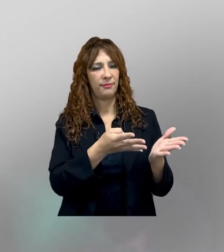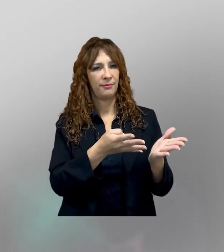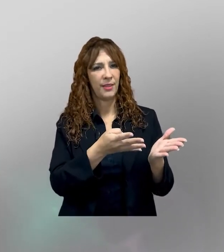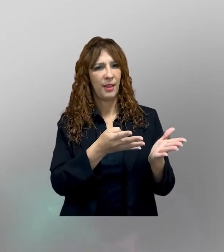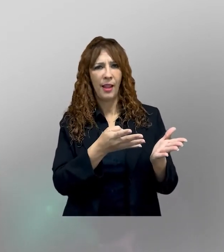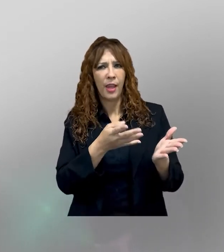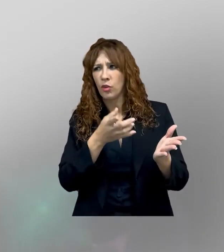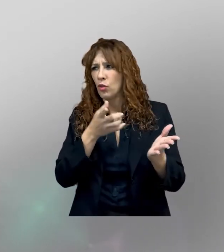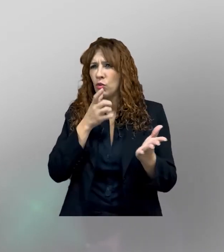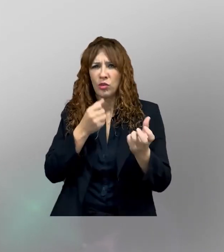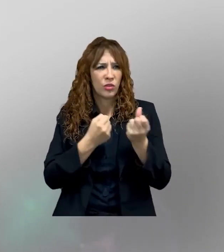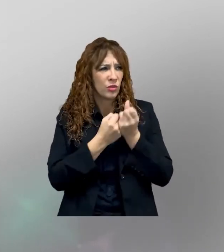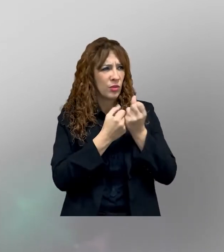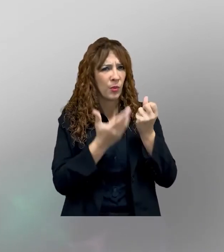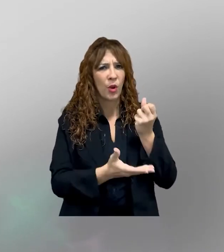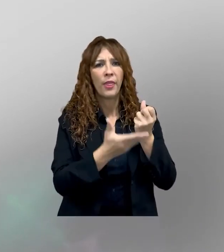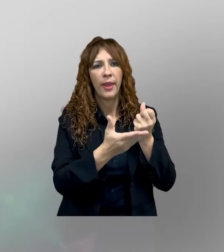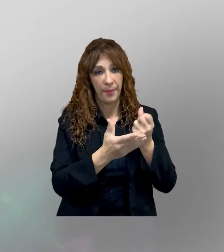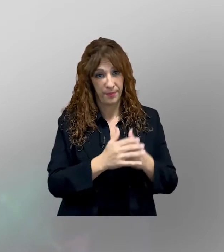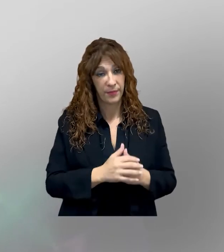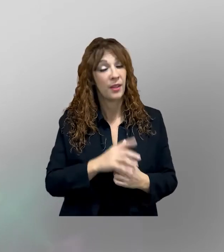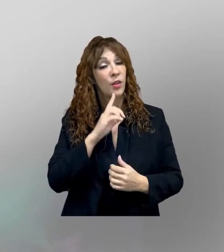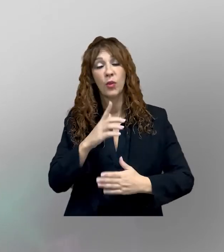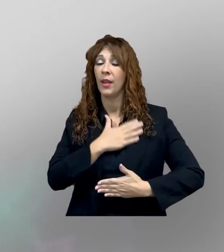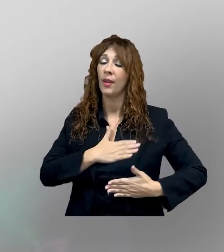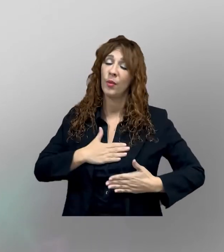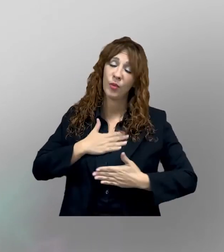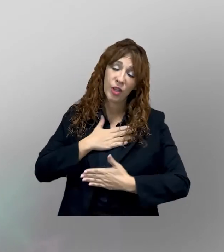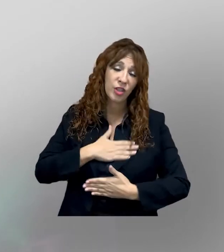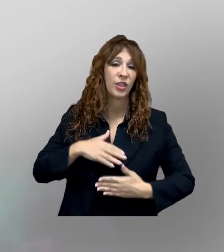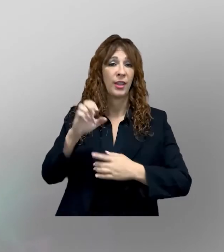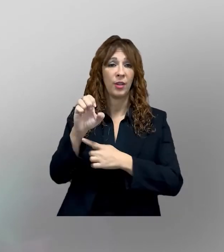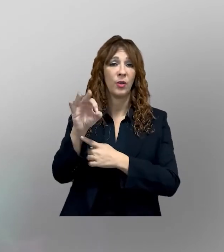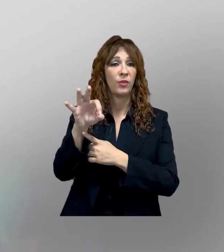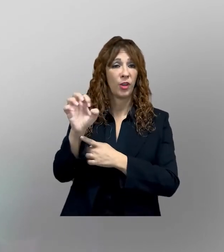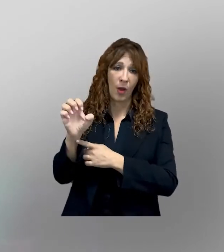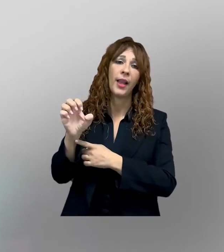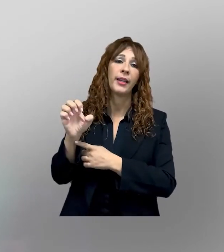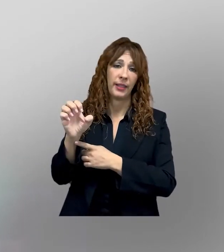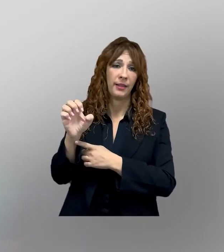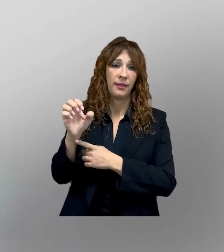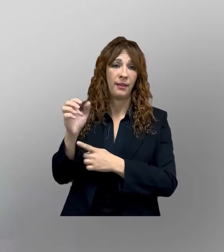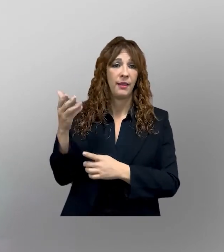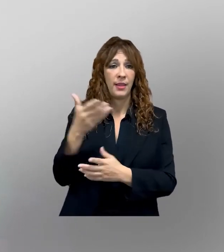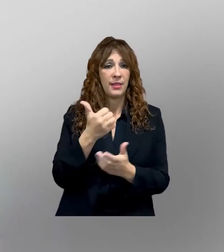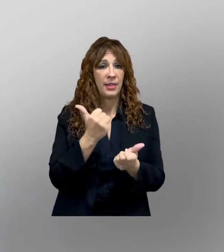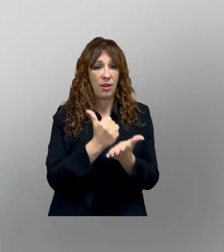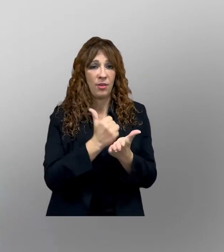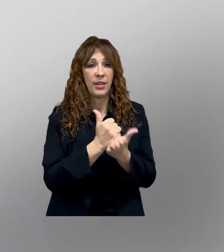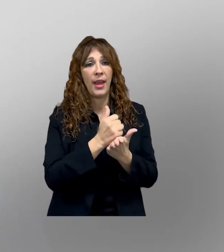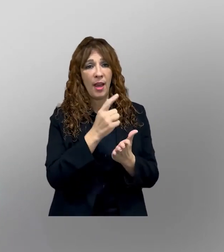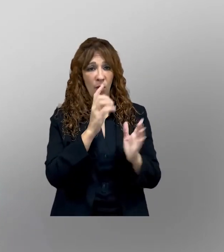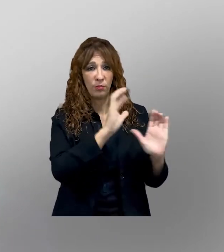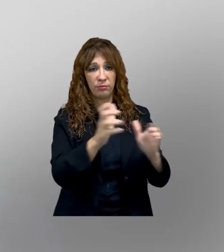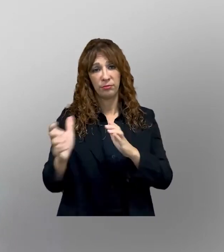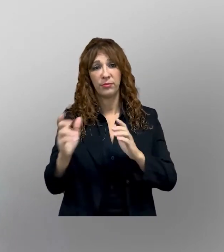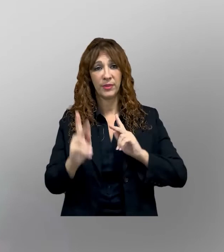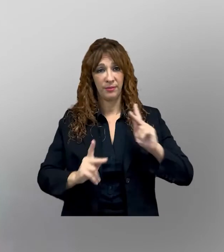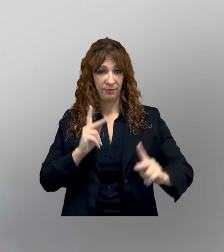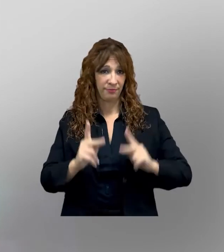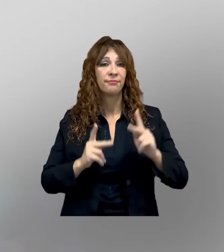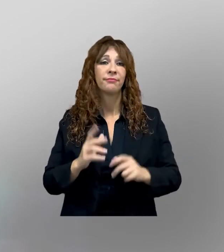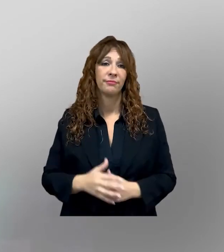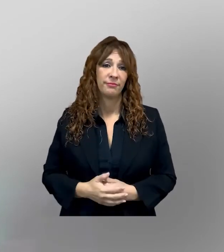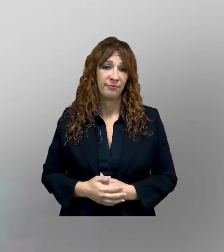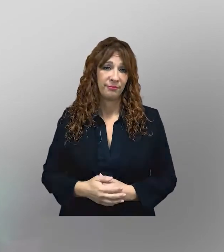neglect, who's going to be for them. And I just appreciate so much that Equip for Equality is there for